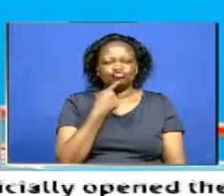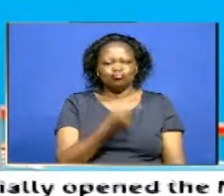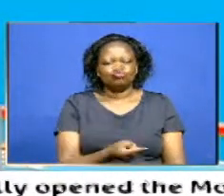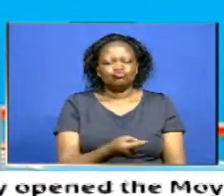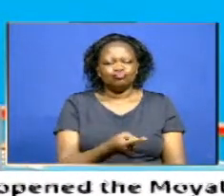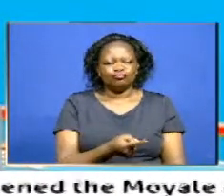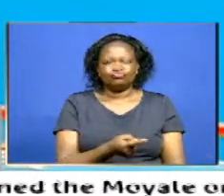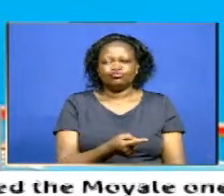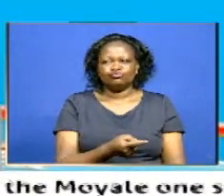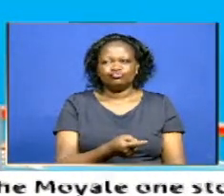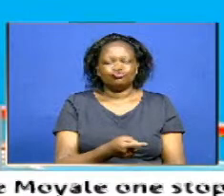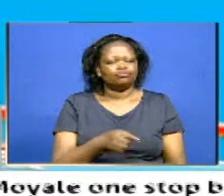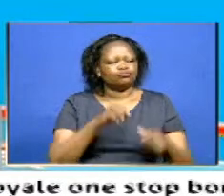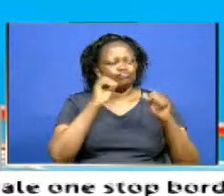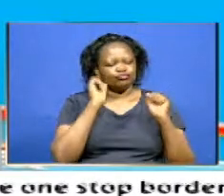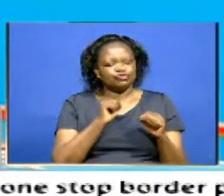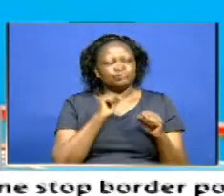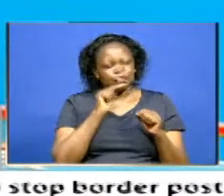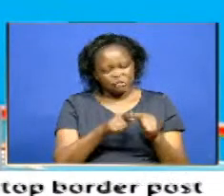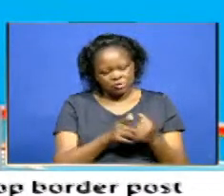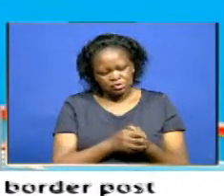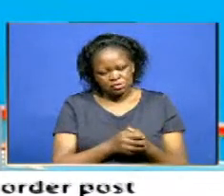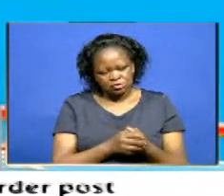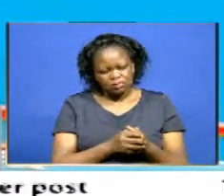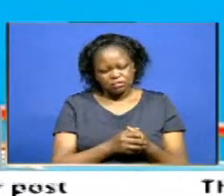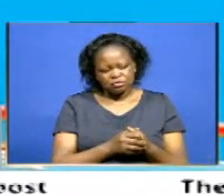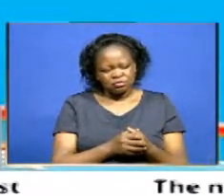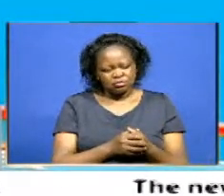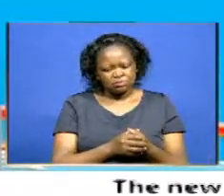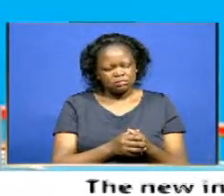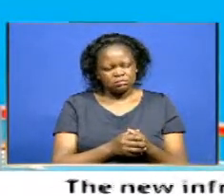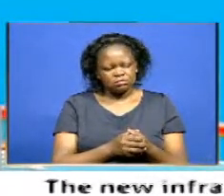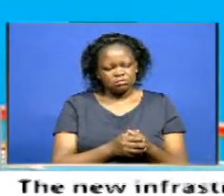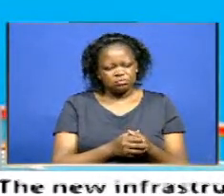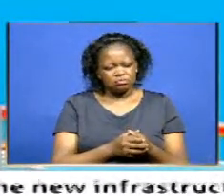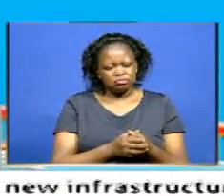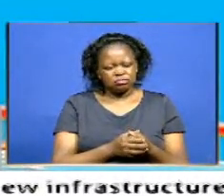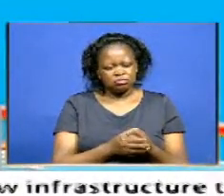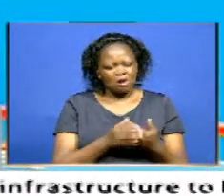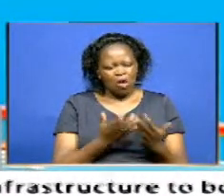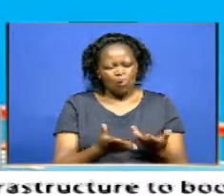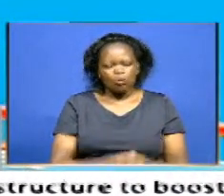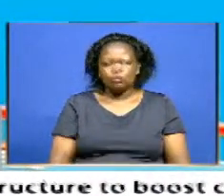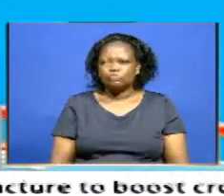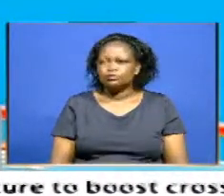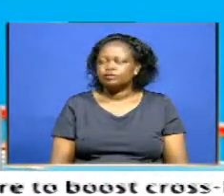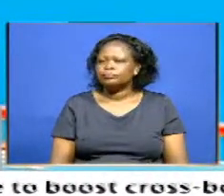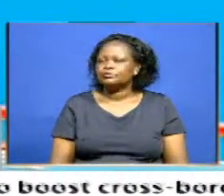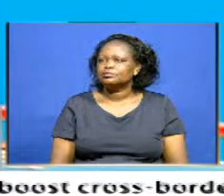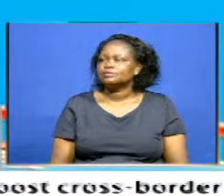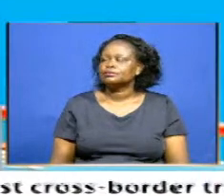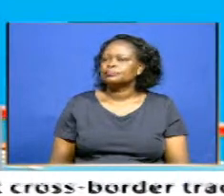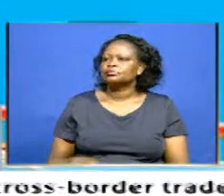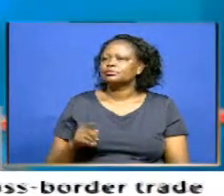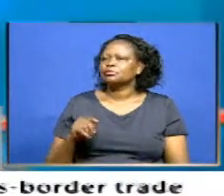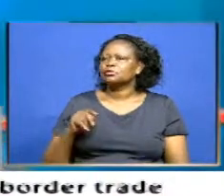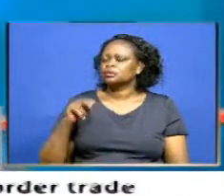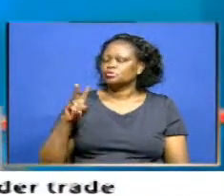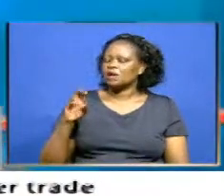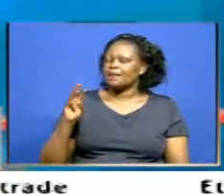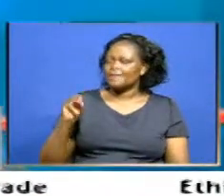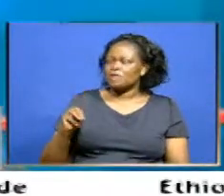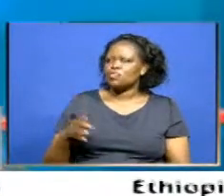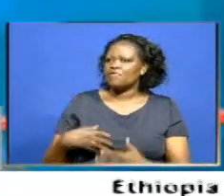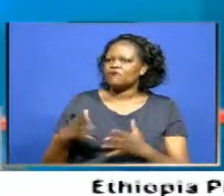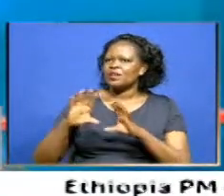would these exacerbate an already bad situation? Yes, so it's estimated about 200 million to 500 million